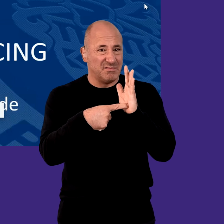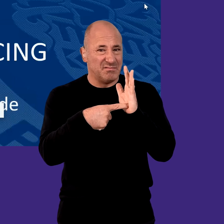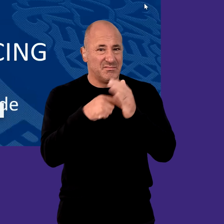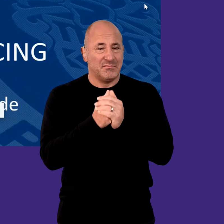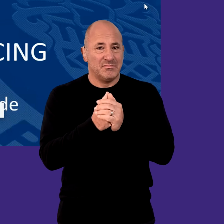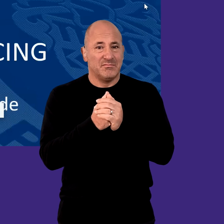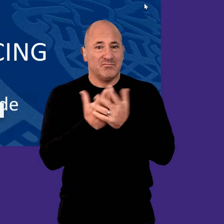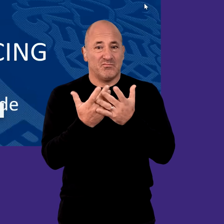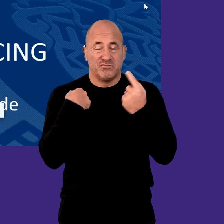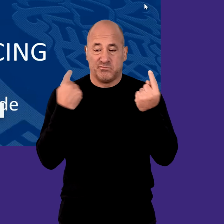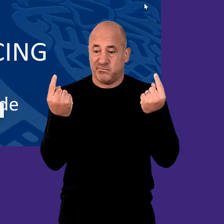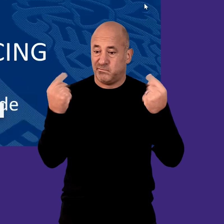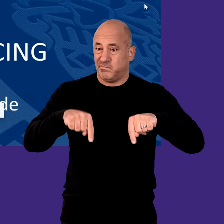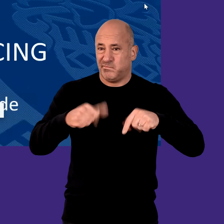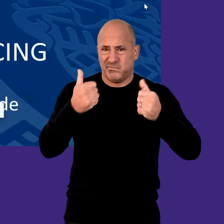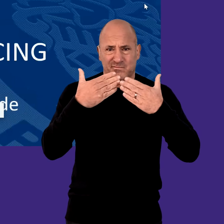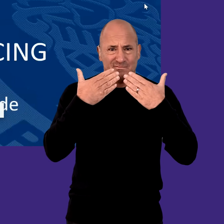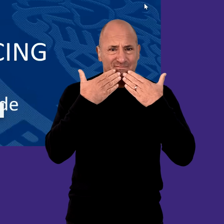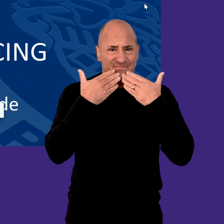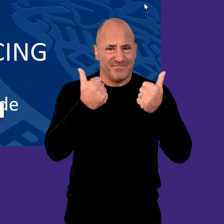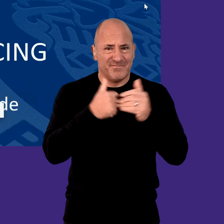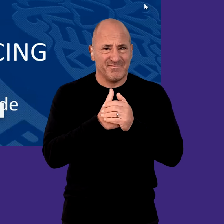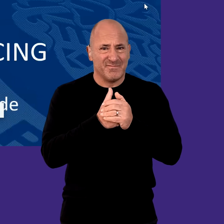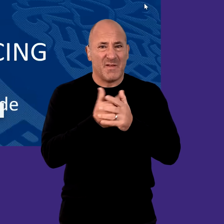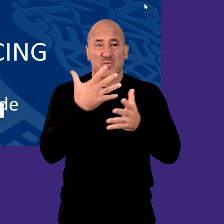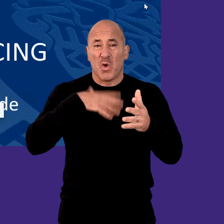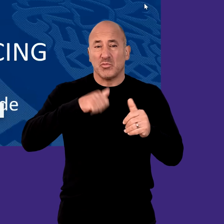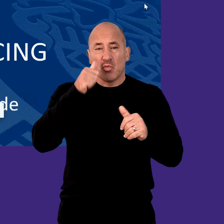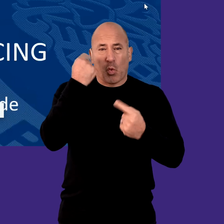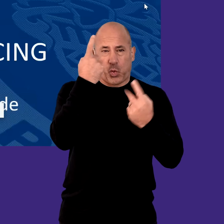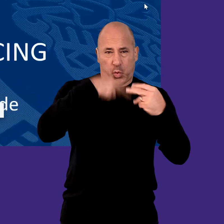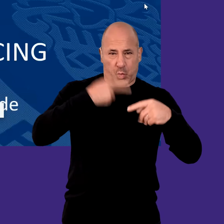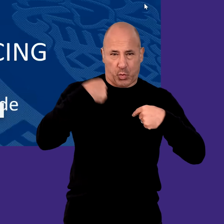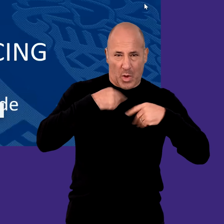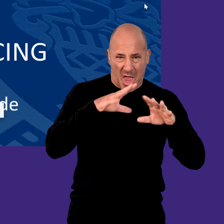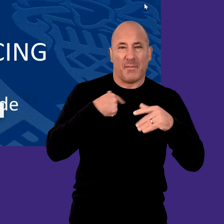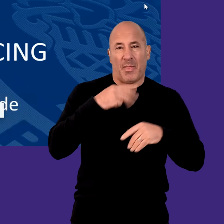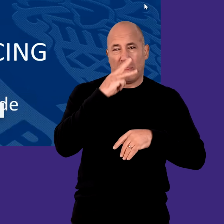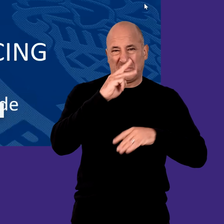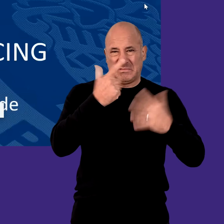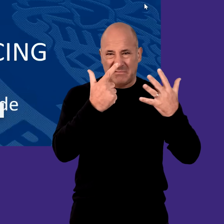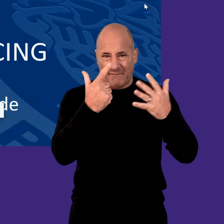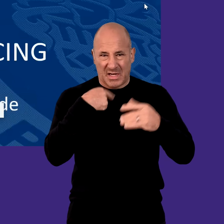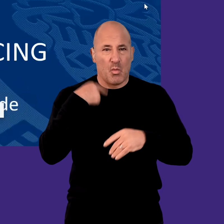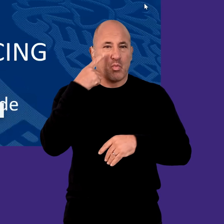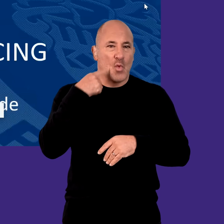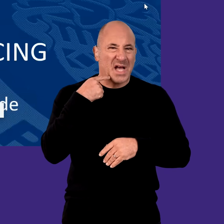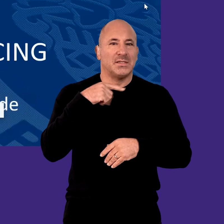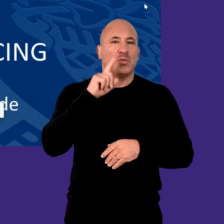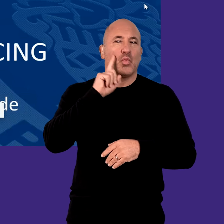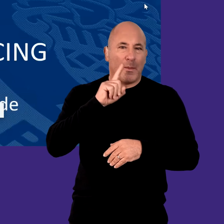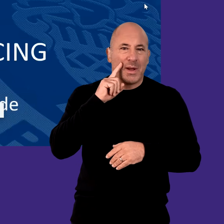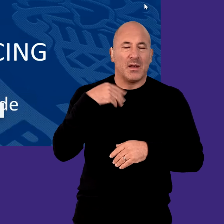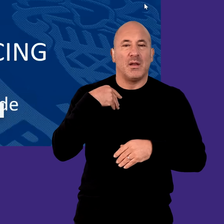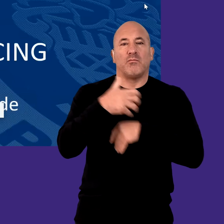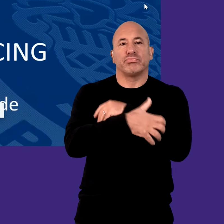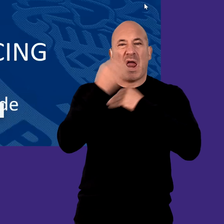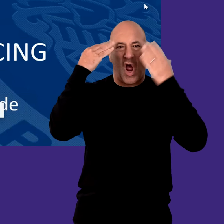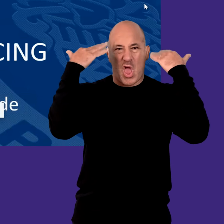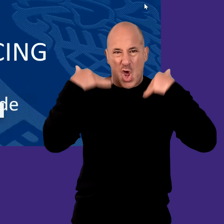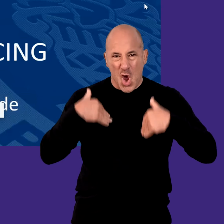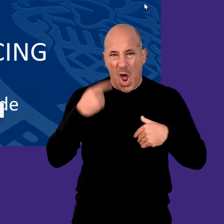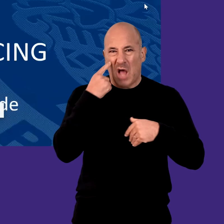hi, my name's Kat. Thank you very much for having me today. For anyone who would benefit from an audio description, I'm a 37-year-old white female. I've got long brown